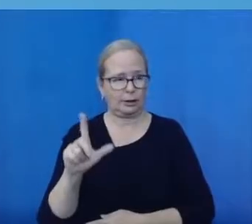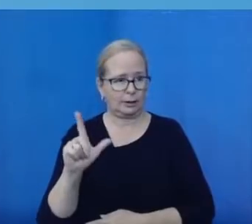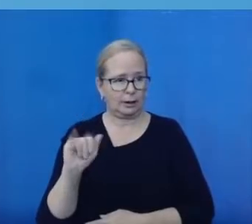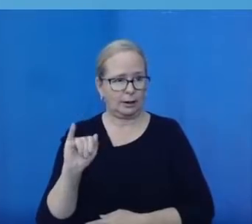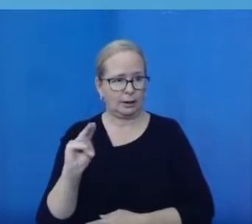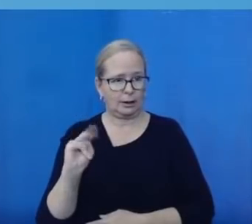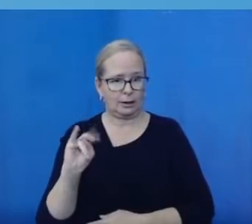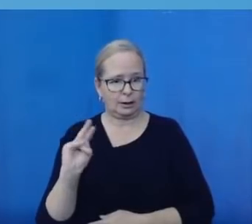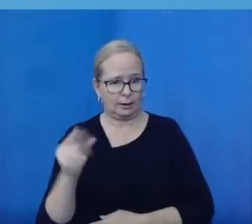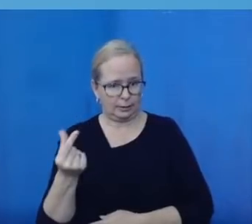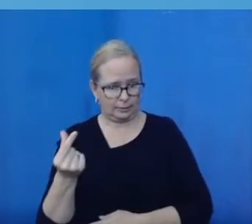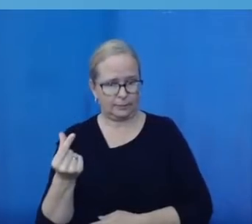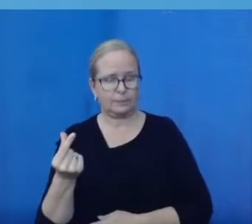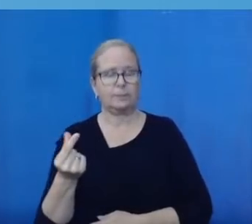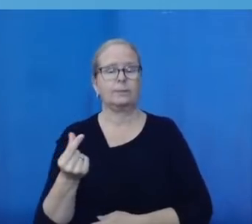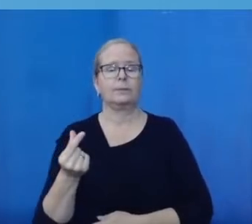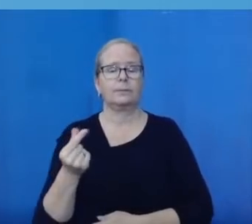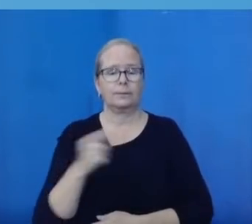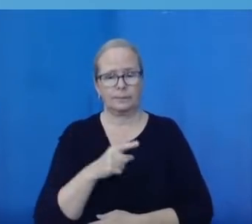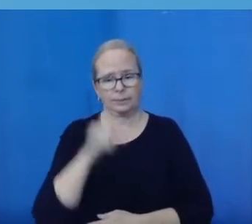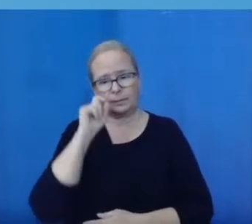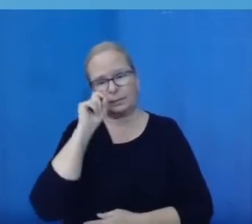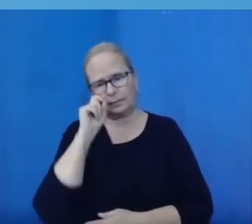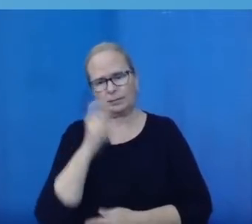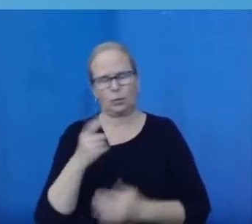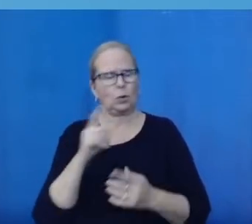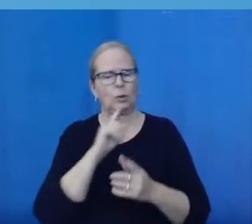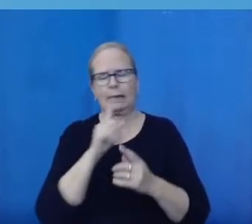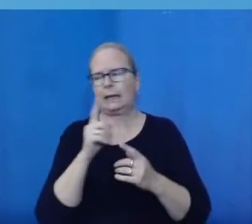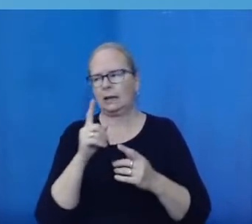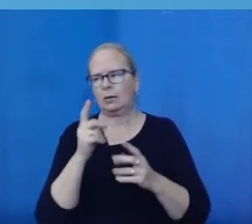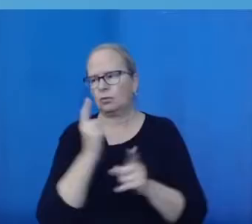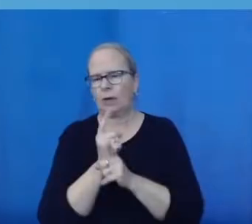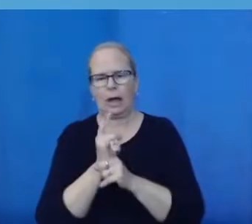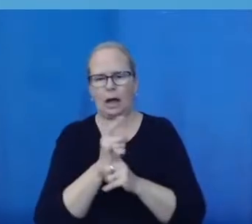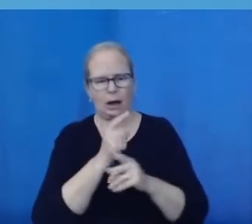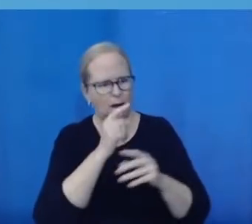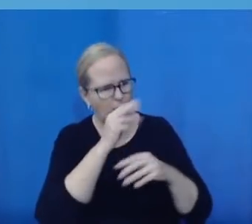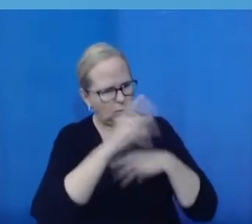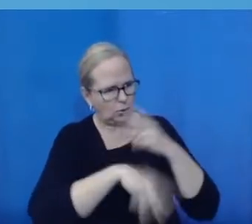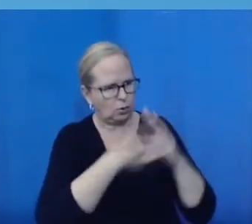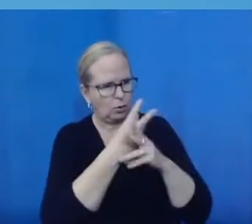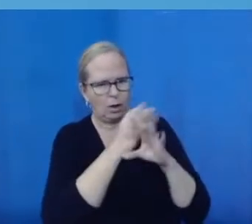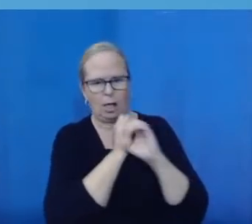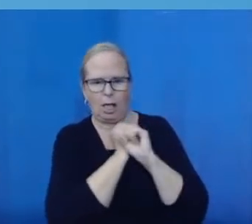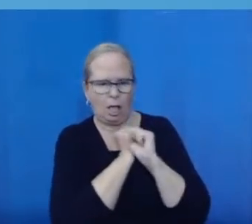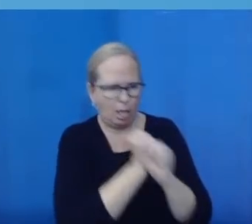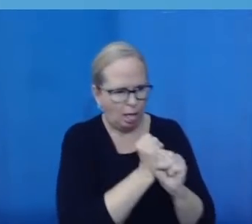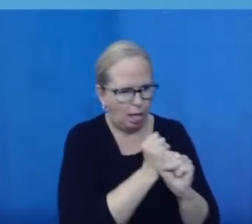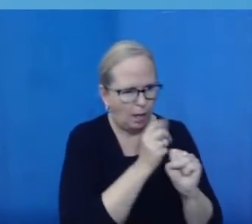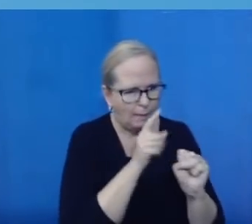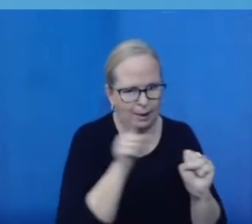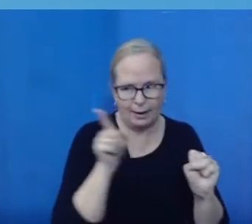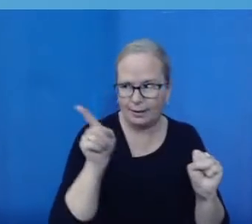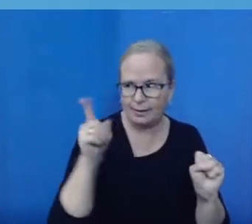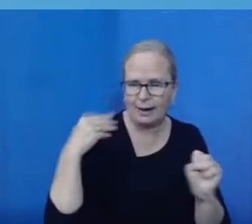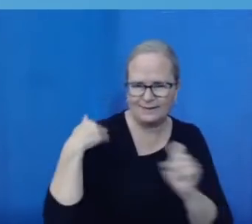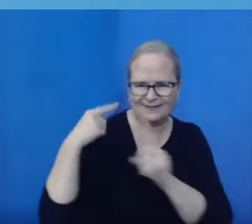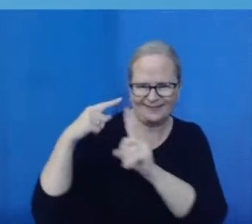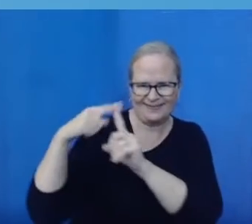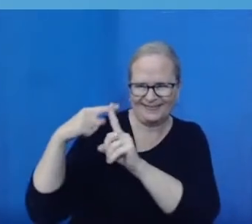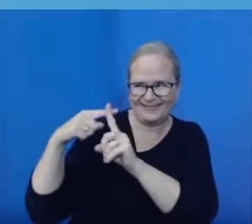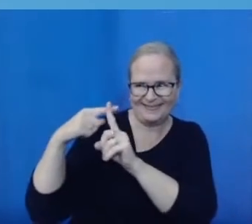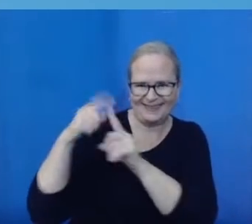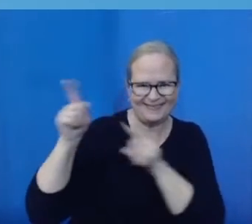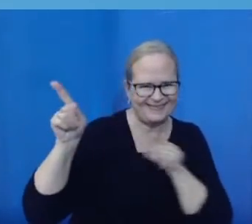to be really careful about how we talk, because I think kids do hear so much and we get overwhelmed. And even just for us adults hearing this all the time,